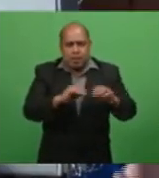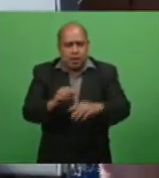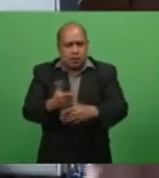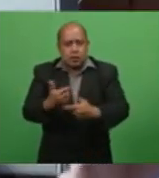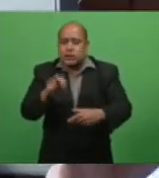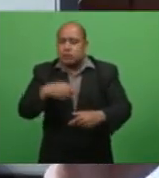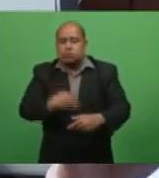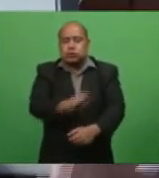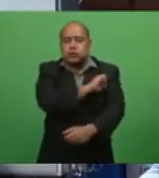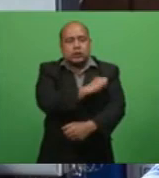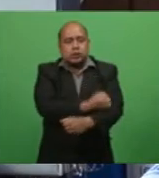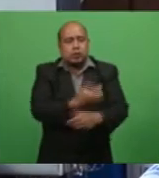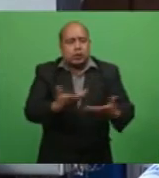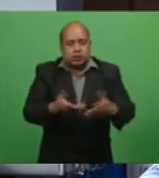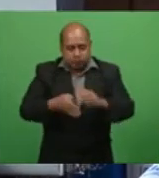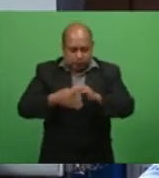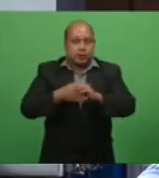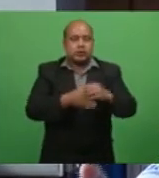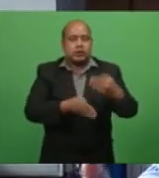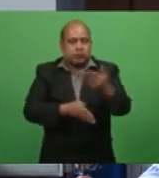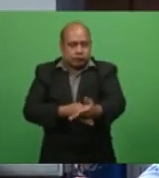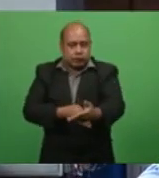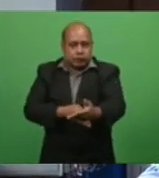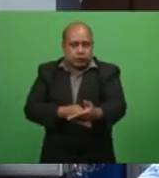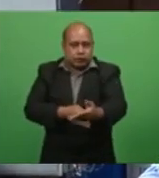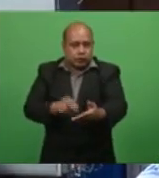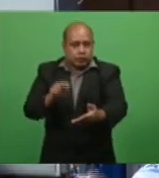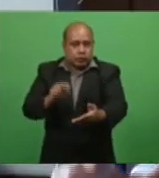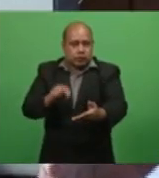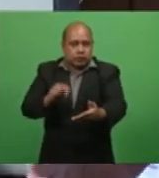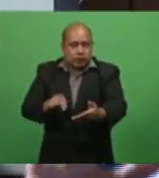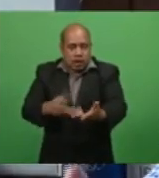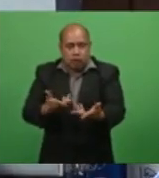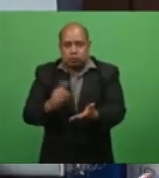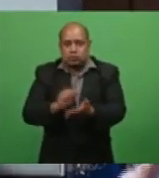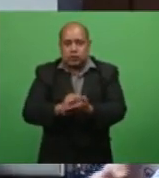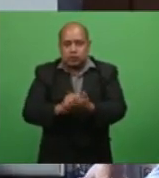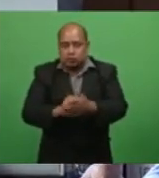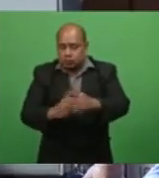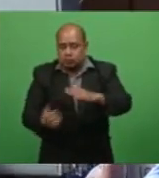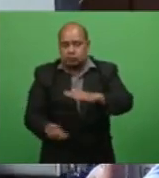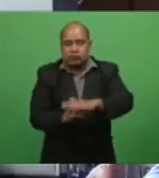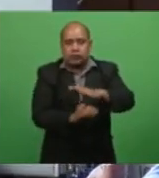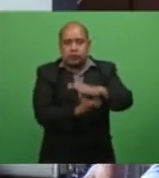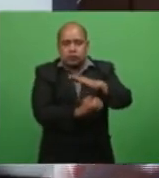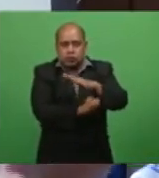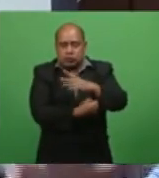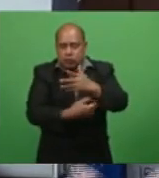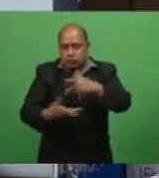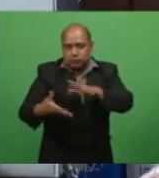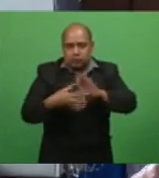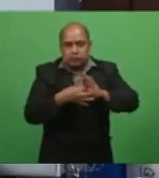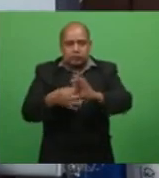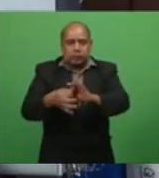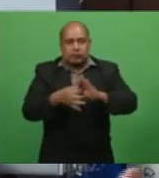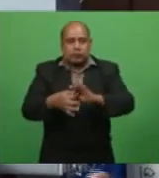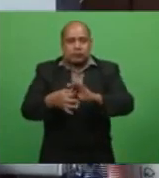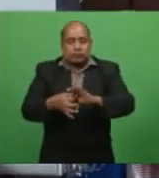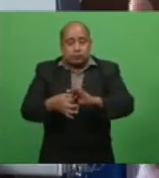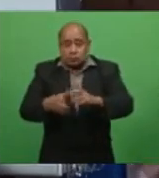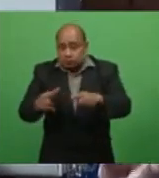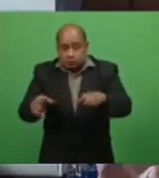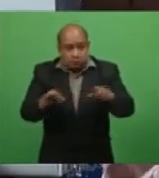needs a base, a good base. That's the united base of SODELPA. These are the ones that will